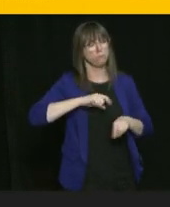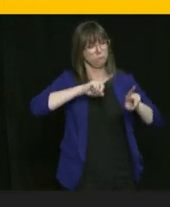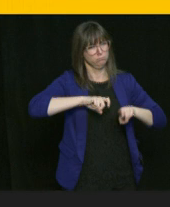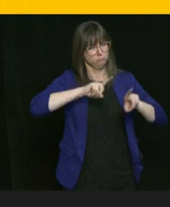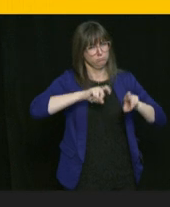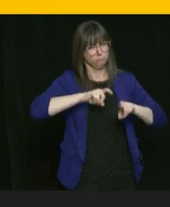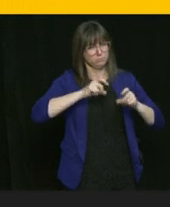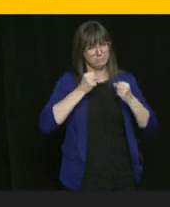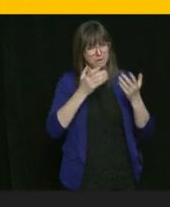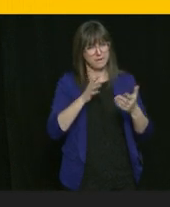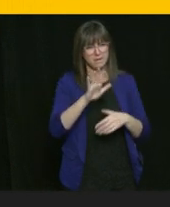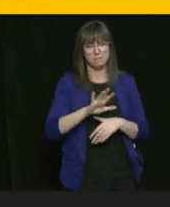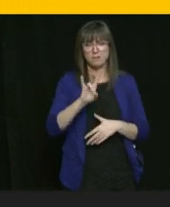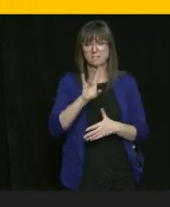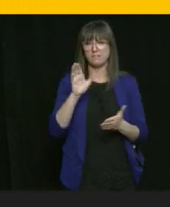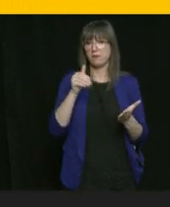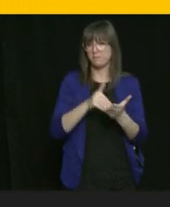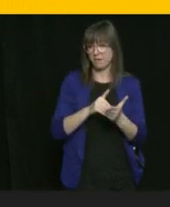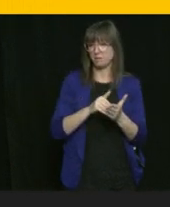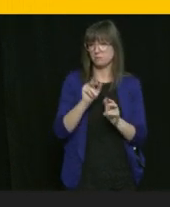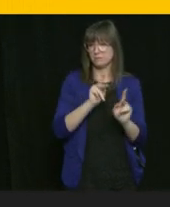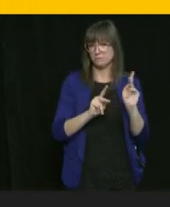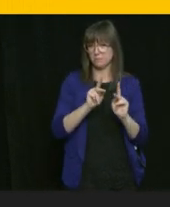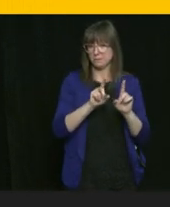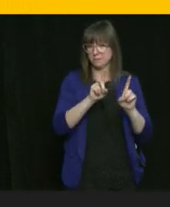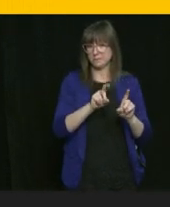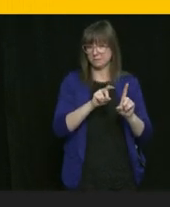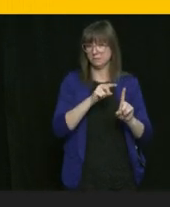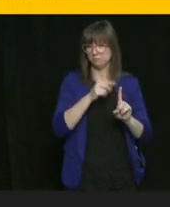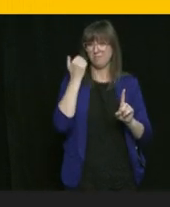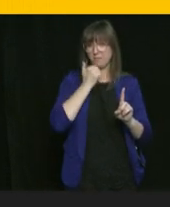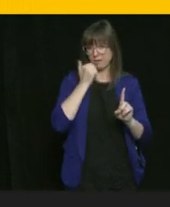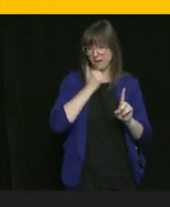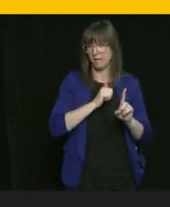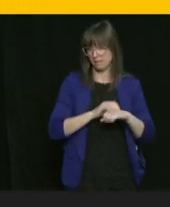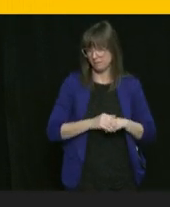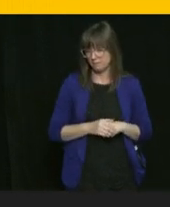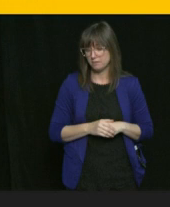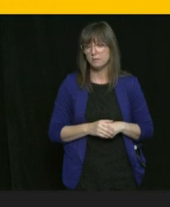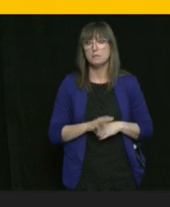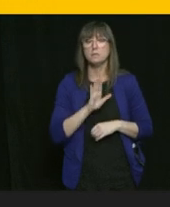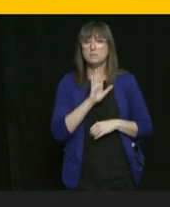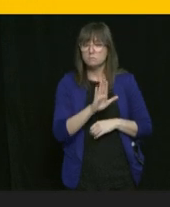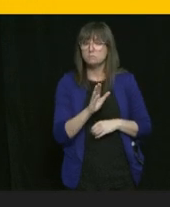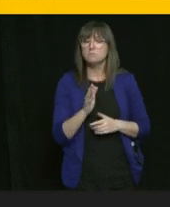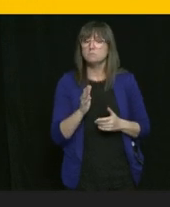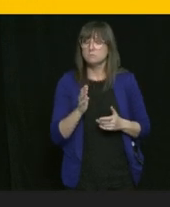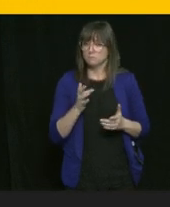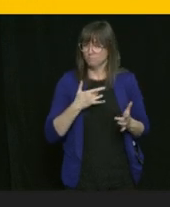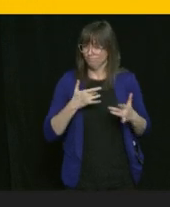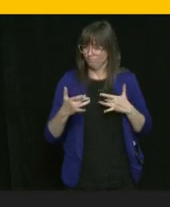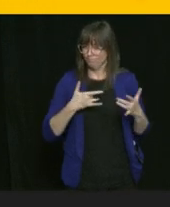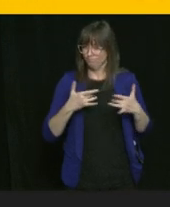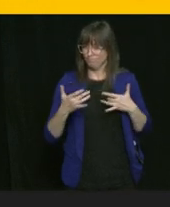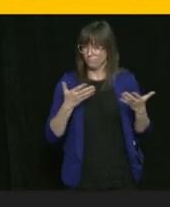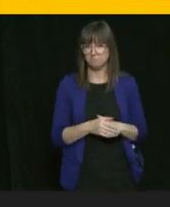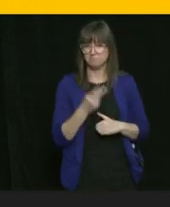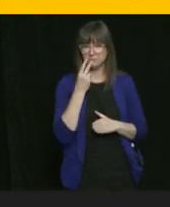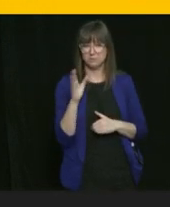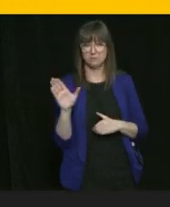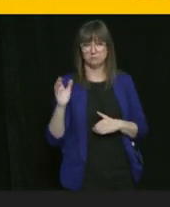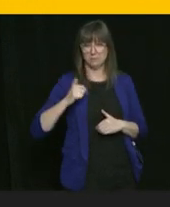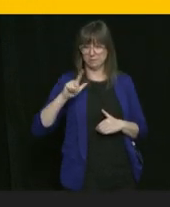about 75,000 persons being tested daily. However, worryingly, we are seeing that the percentage of people